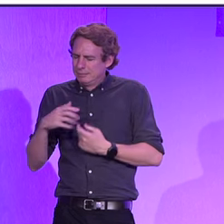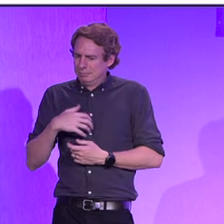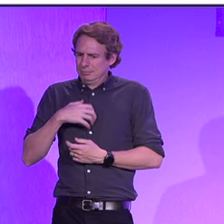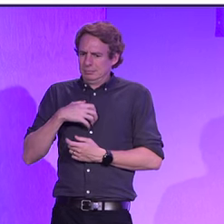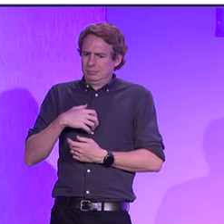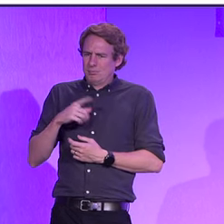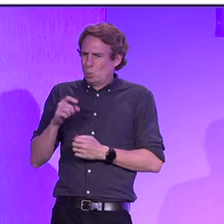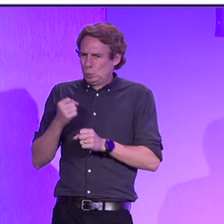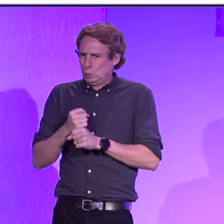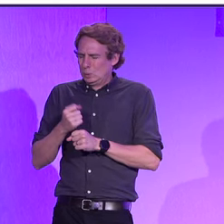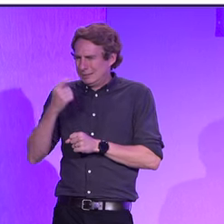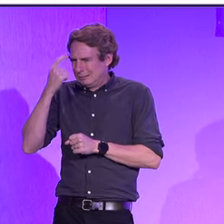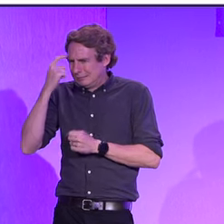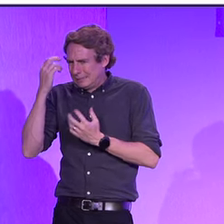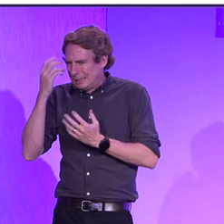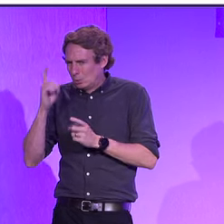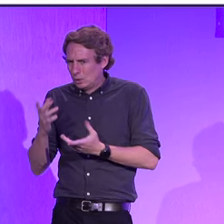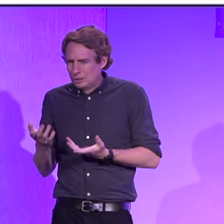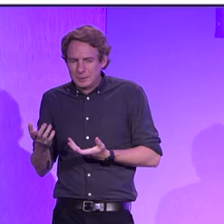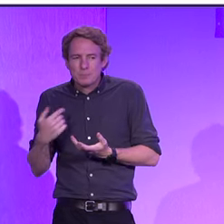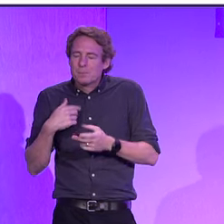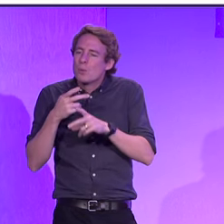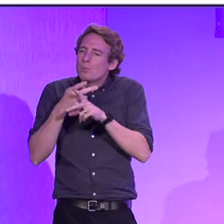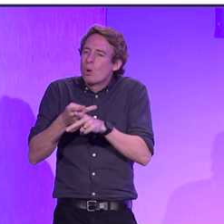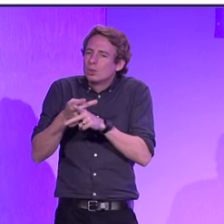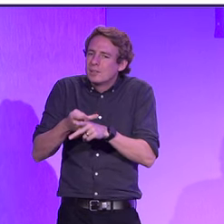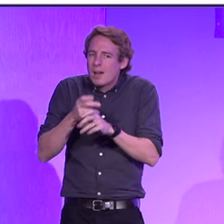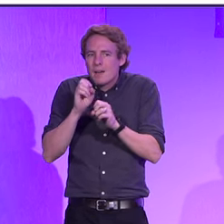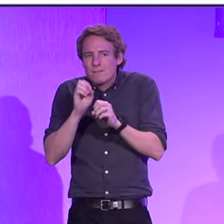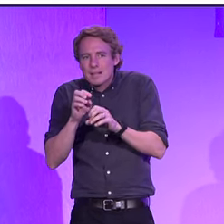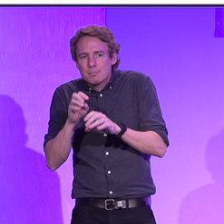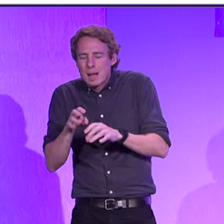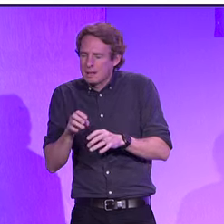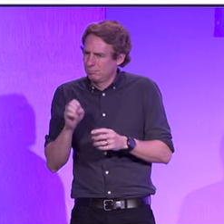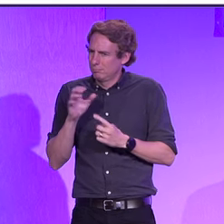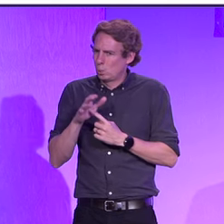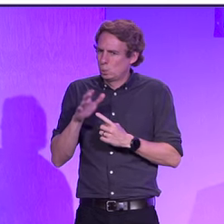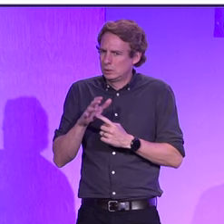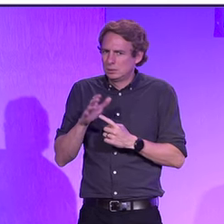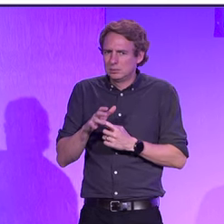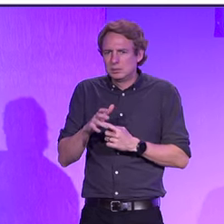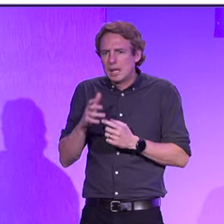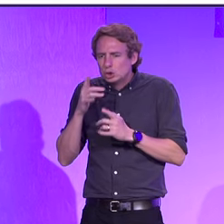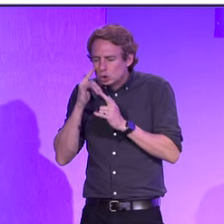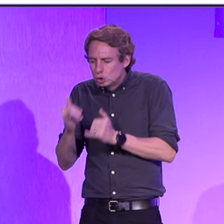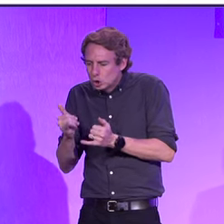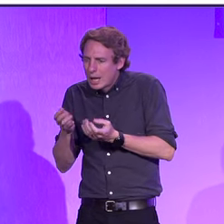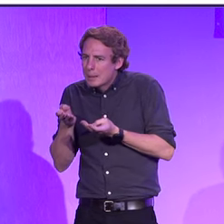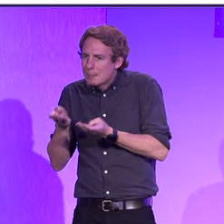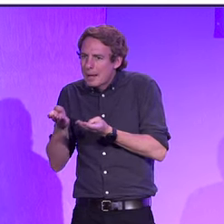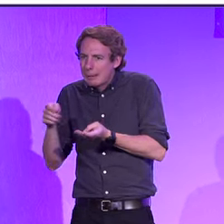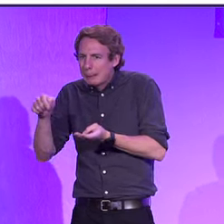are you doing in there in that head thinking of that baked good? So monitoring and feedback is just me just like collecting logs of the baked goods that